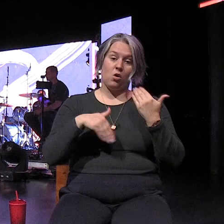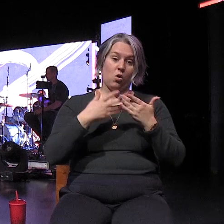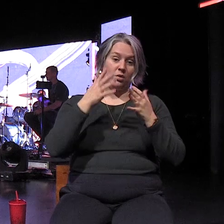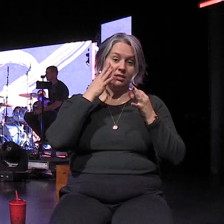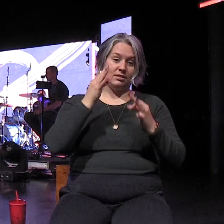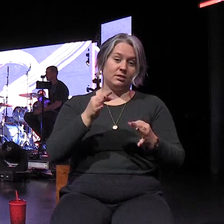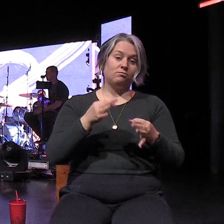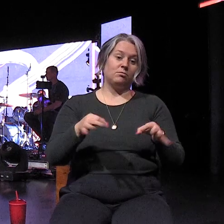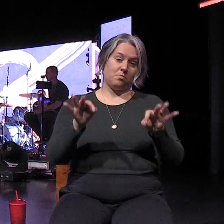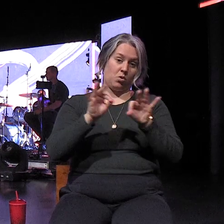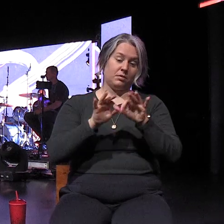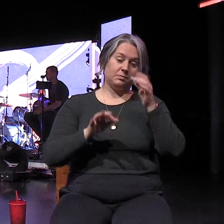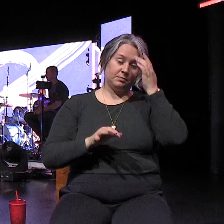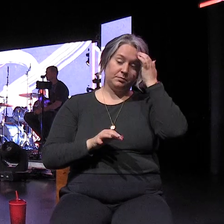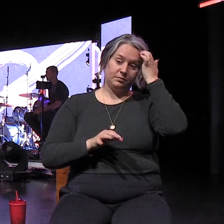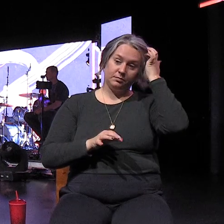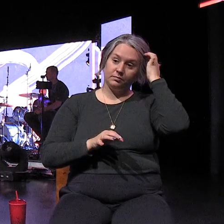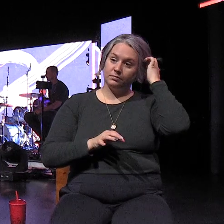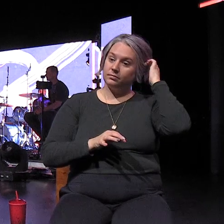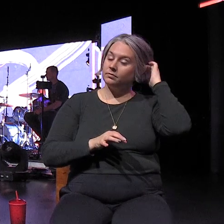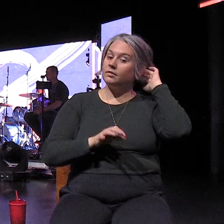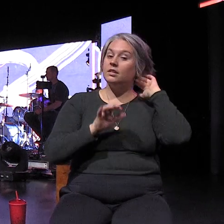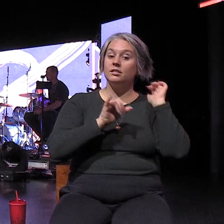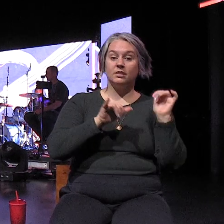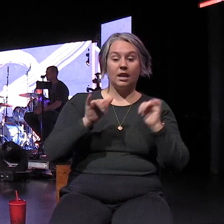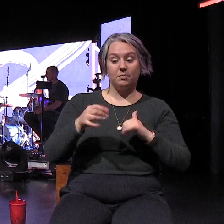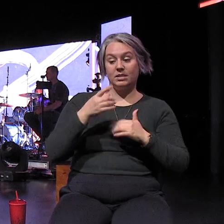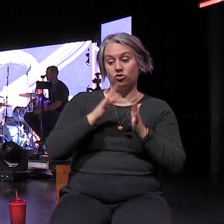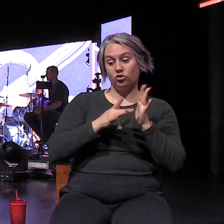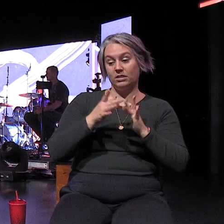So just like Jesus called out the rich young ruler